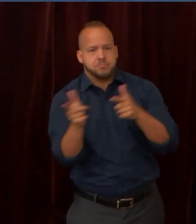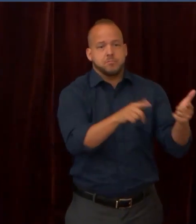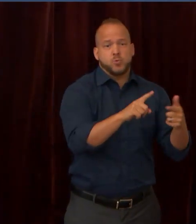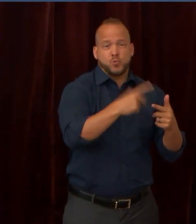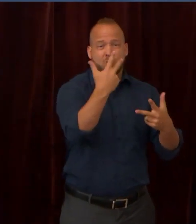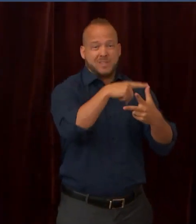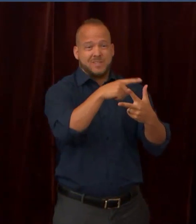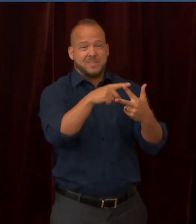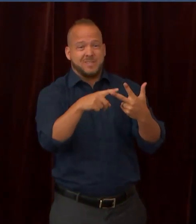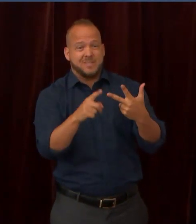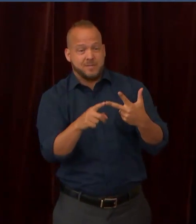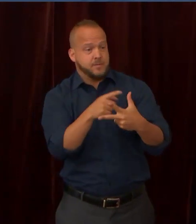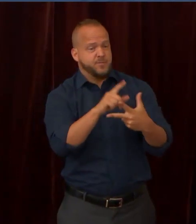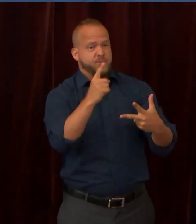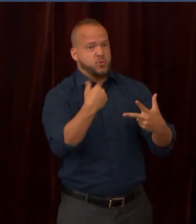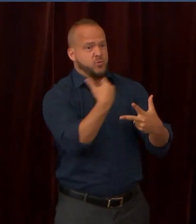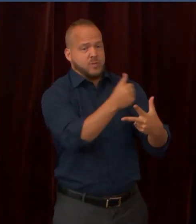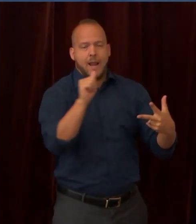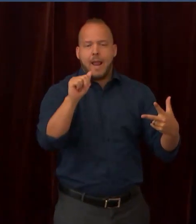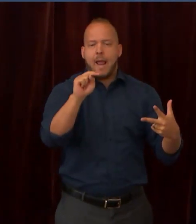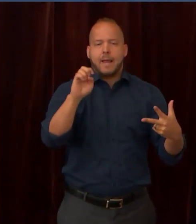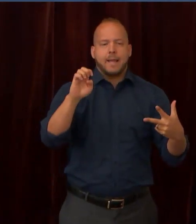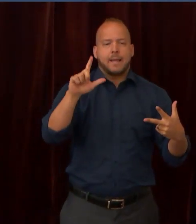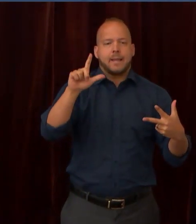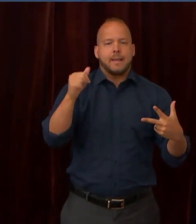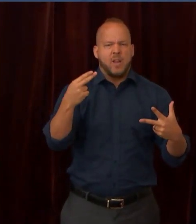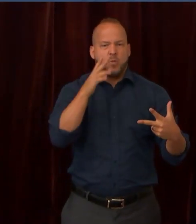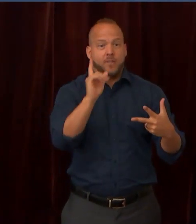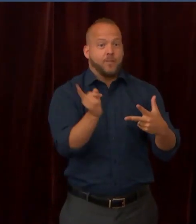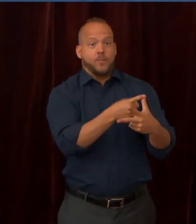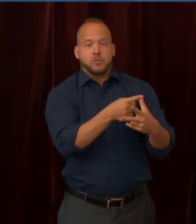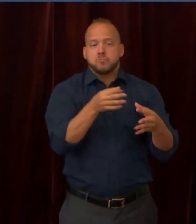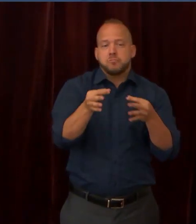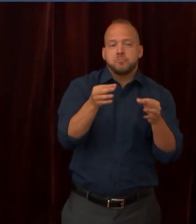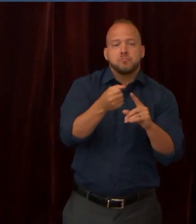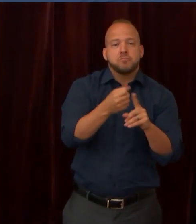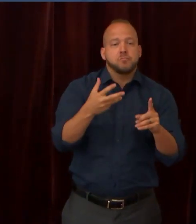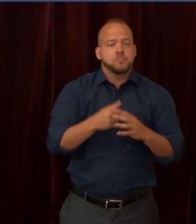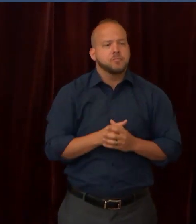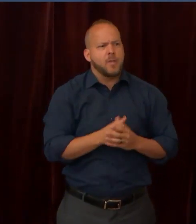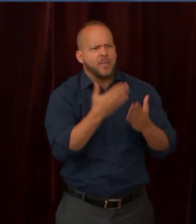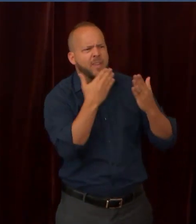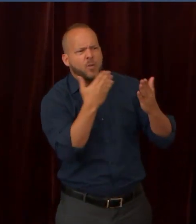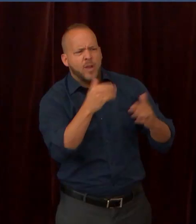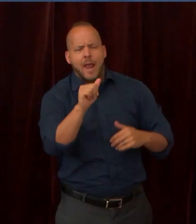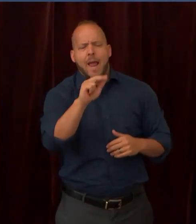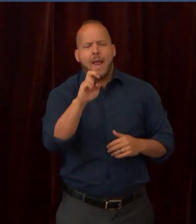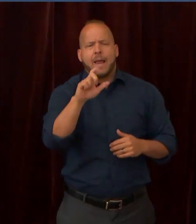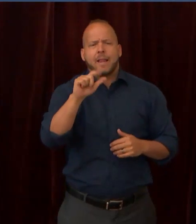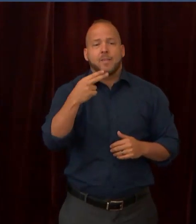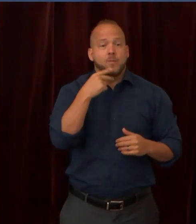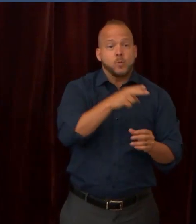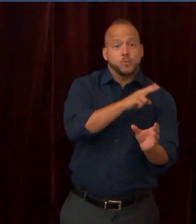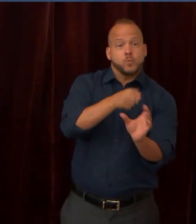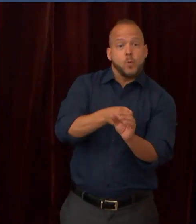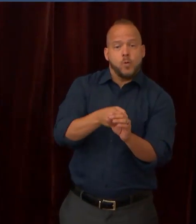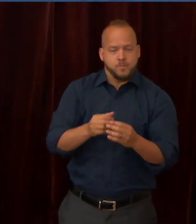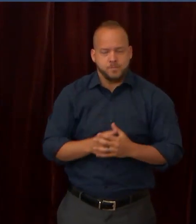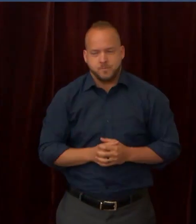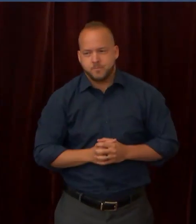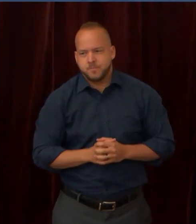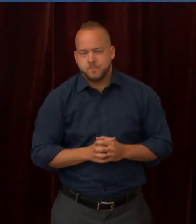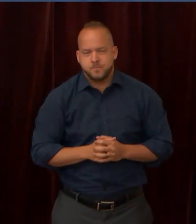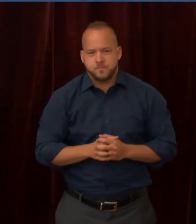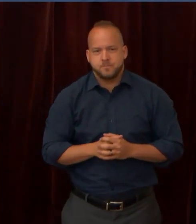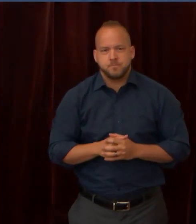Aniela? Aniela, thank you for joining us, and thanks for your help with the broader community. We've had many discussions, and we